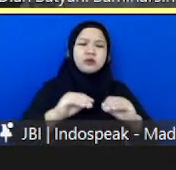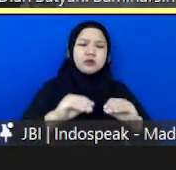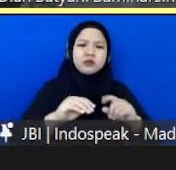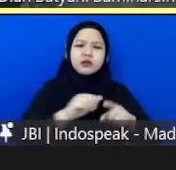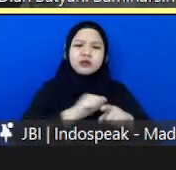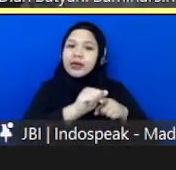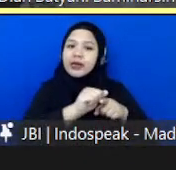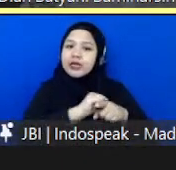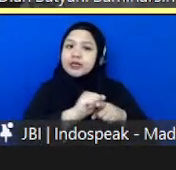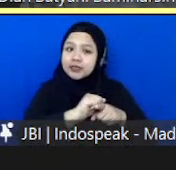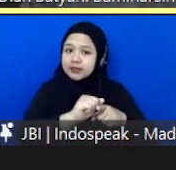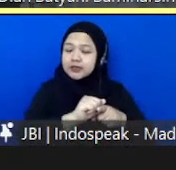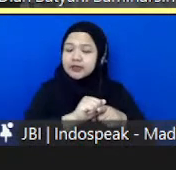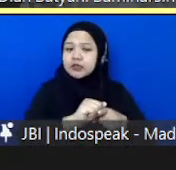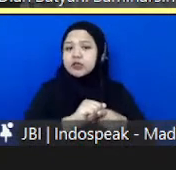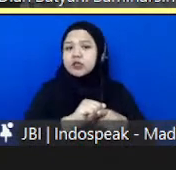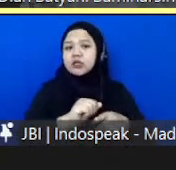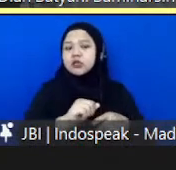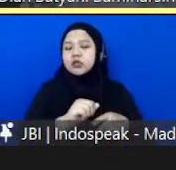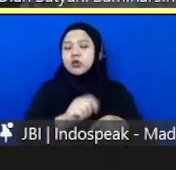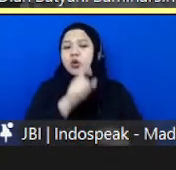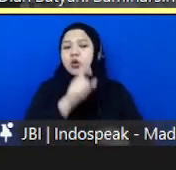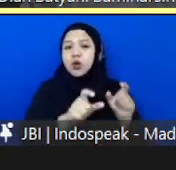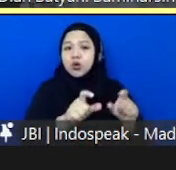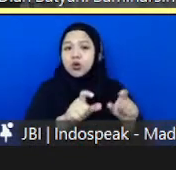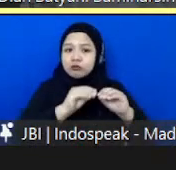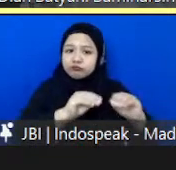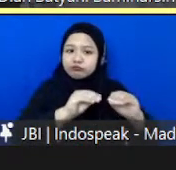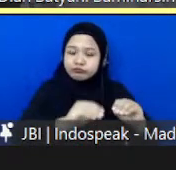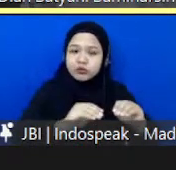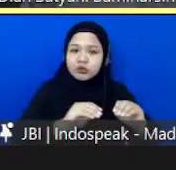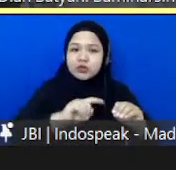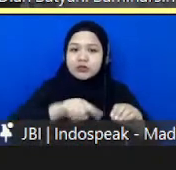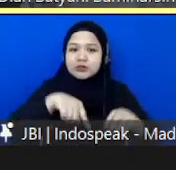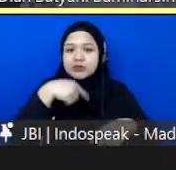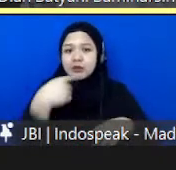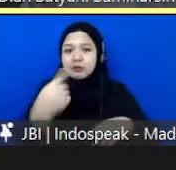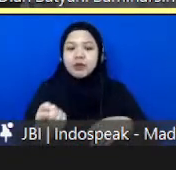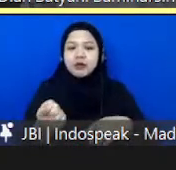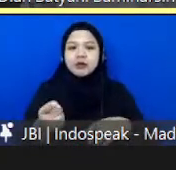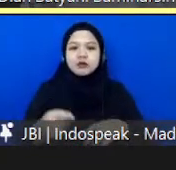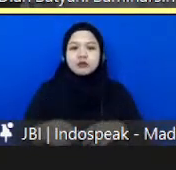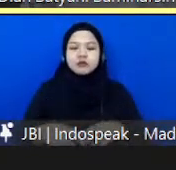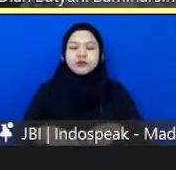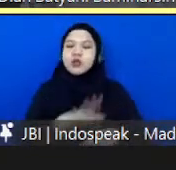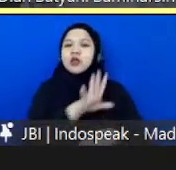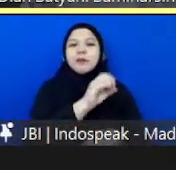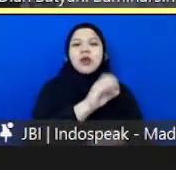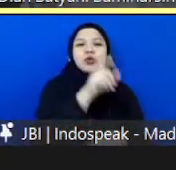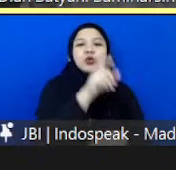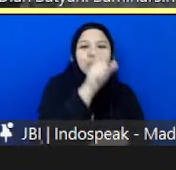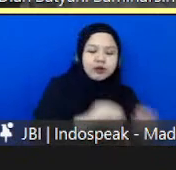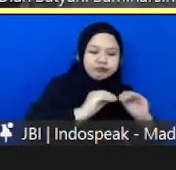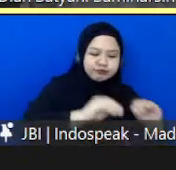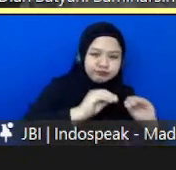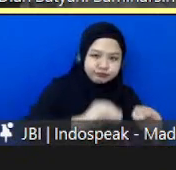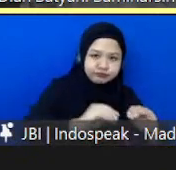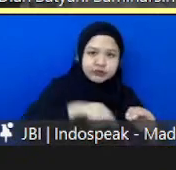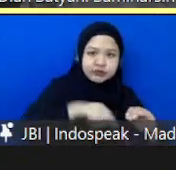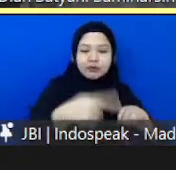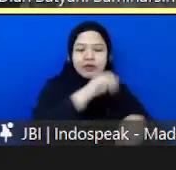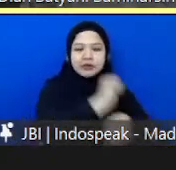workforce, deploying them to 100 puskesmas in 12 districts in West Java,